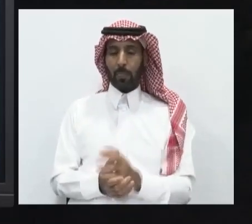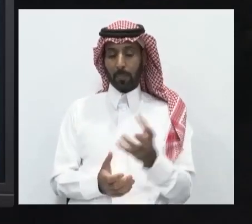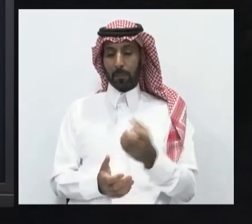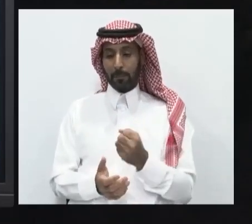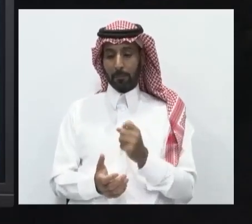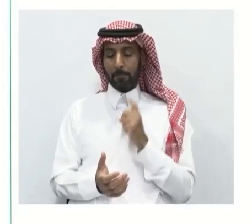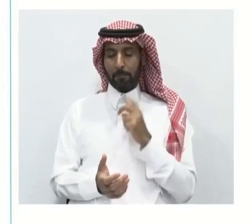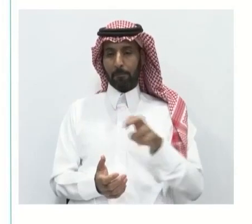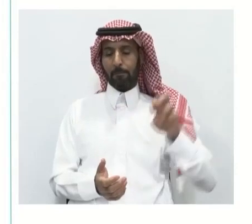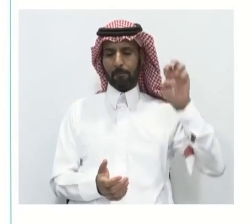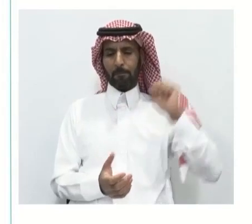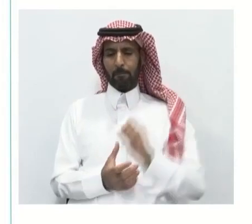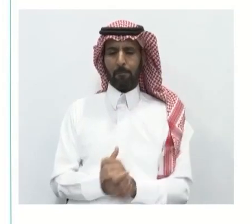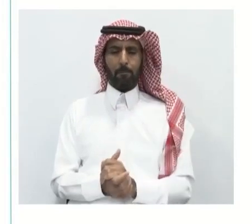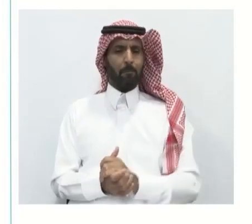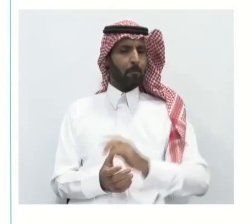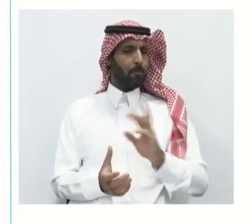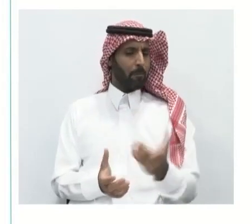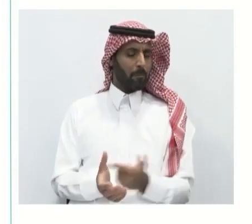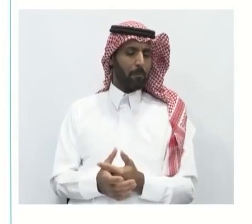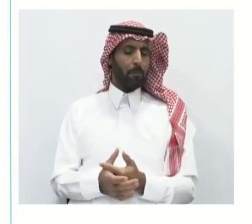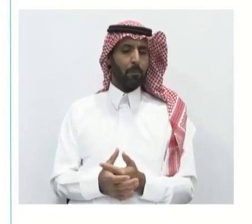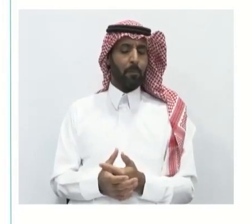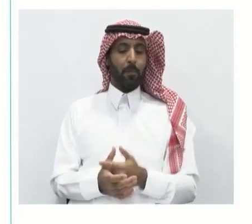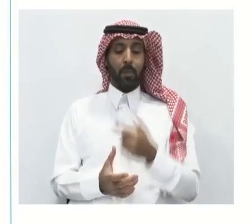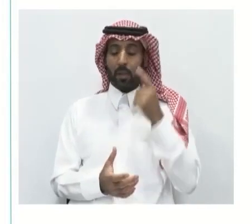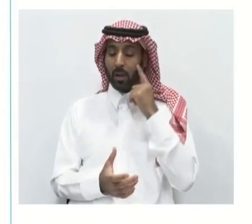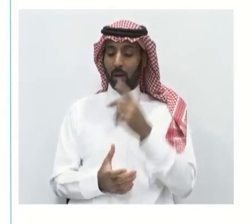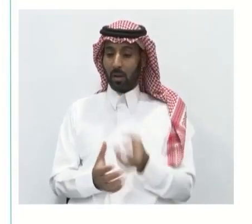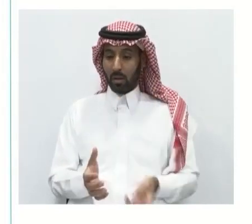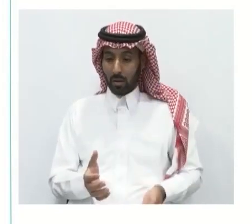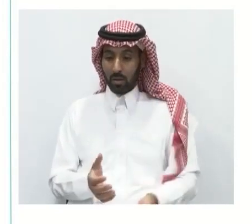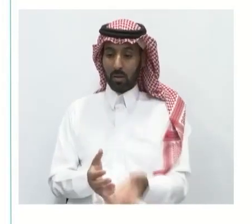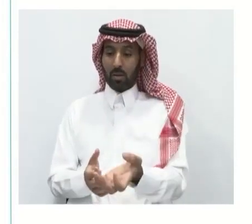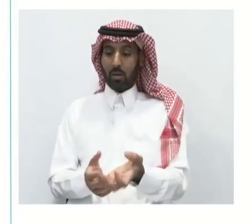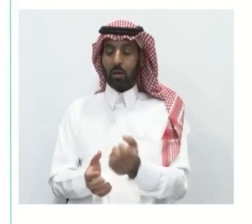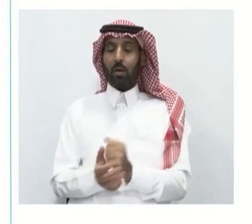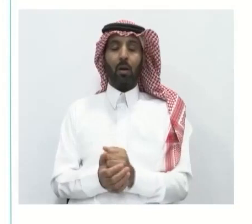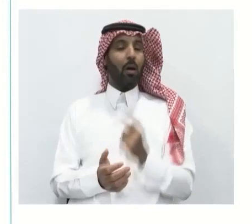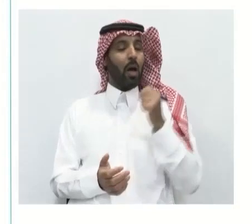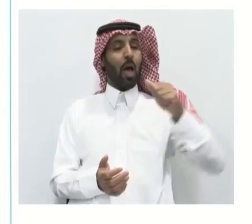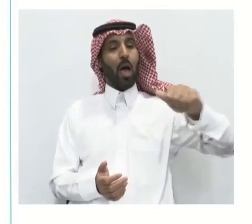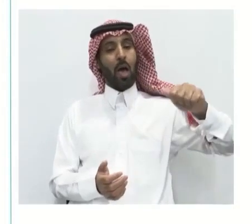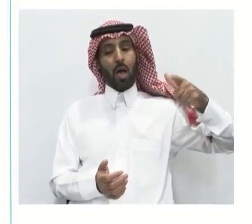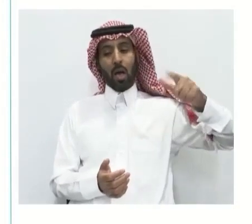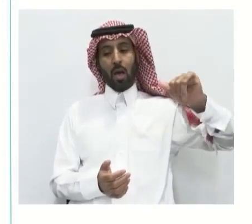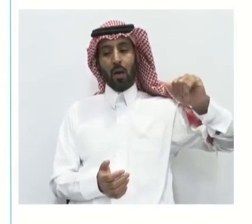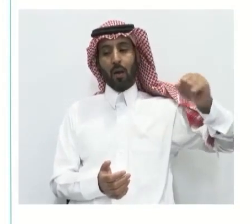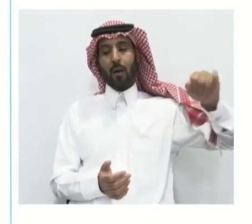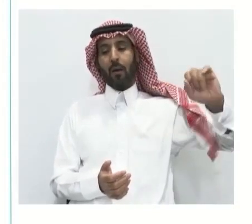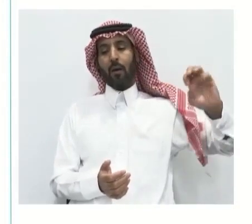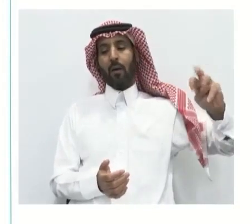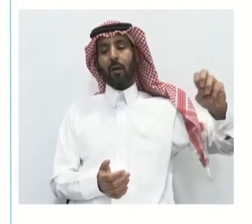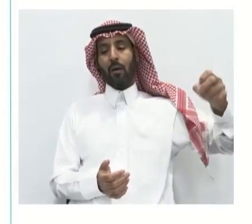the insurance money. What about the case of the bowling alley murder? Detective Combs never told Mr. Jenner